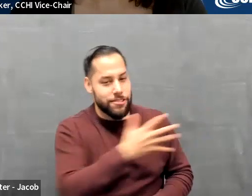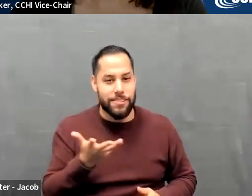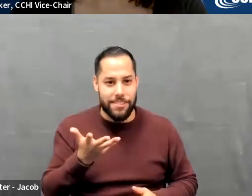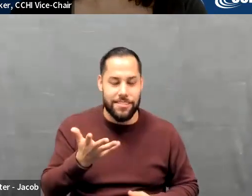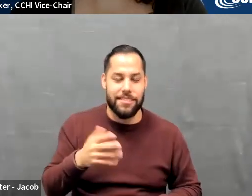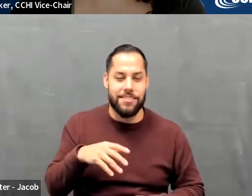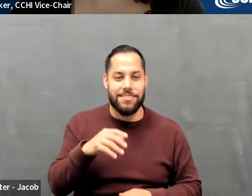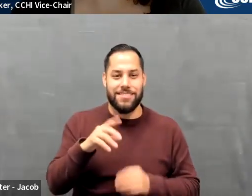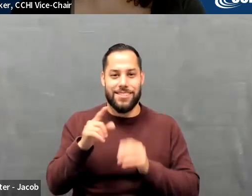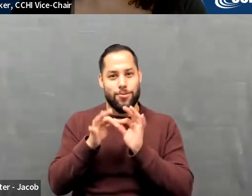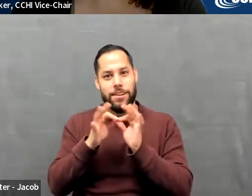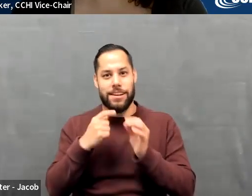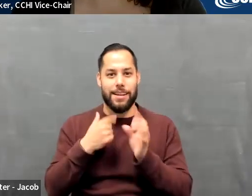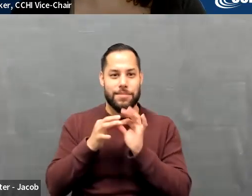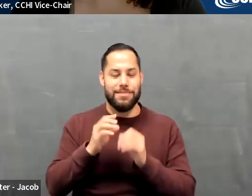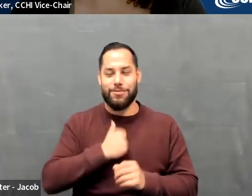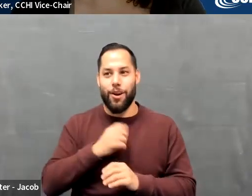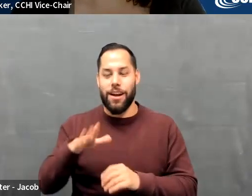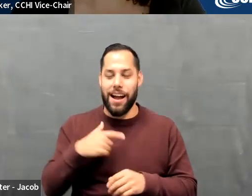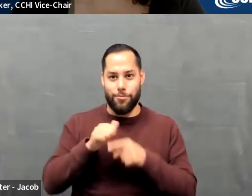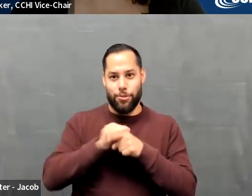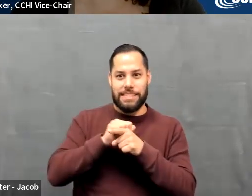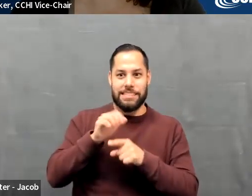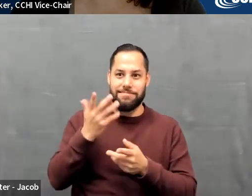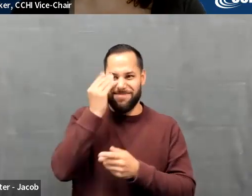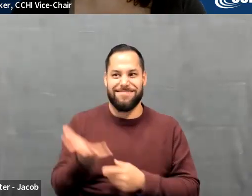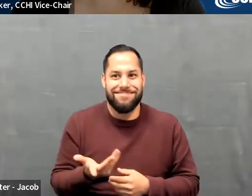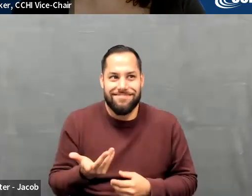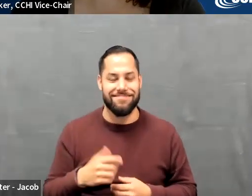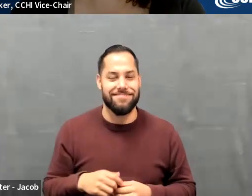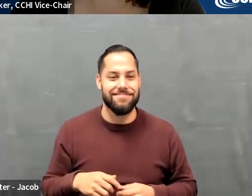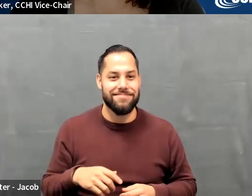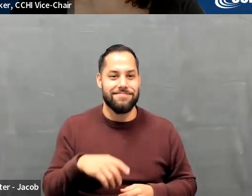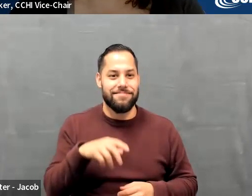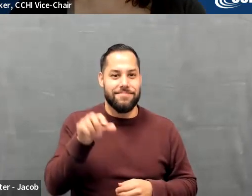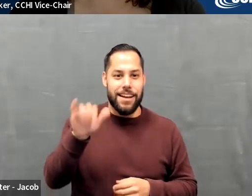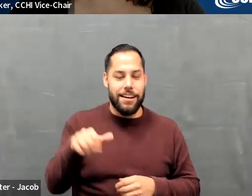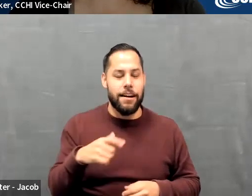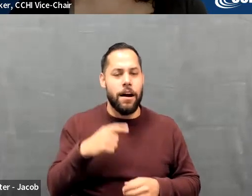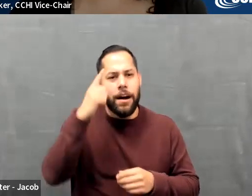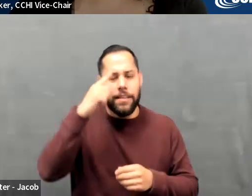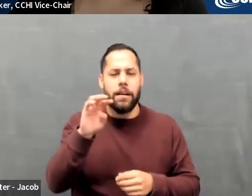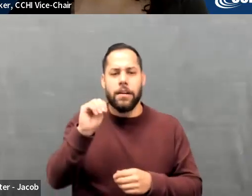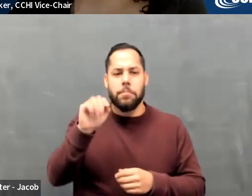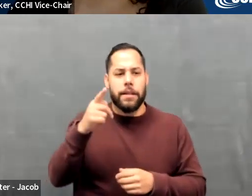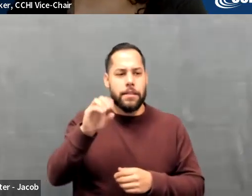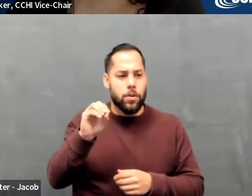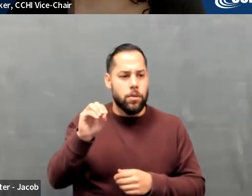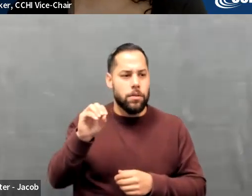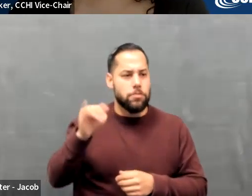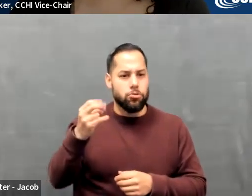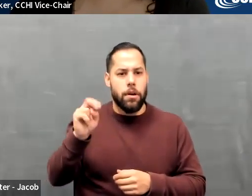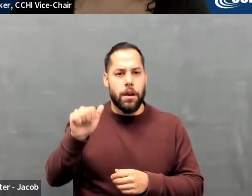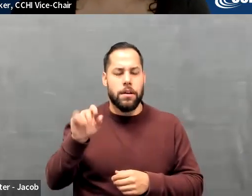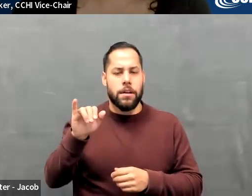I'm saying. And I said, sorry, I was just practicing. Sorry. So, you know, and I think, Mateo and Johanna, this has